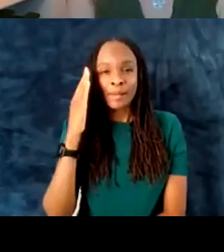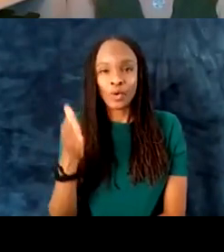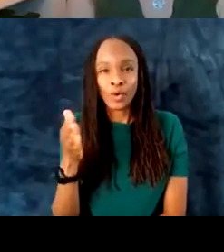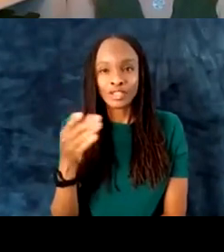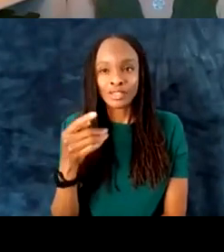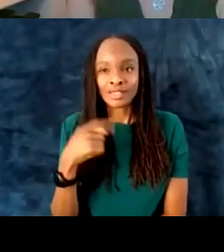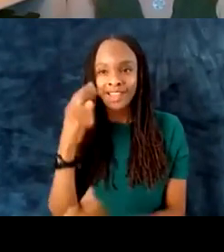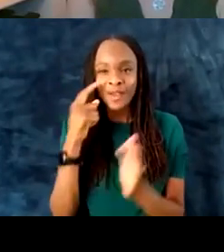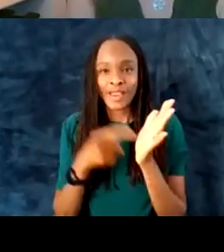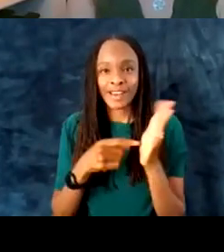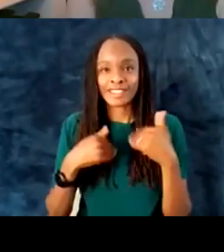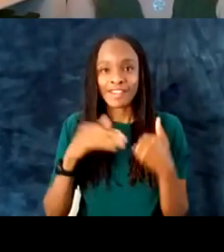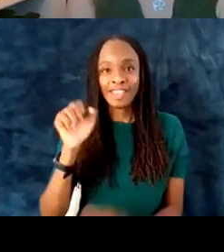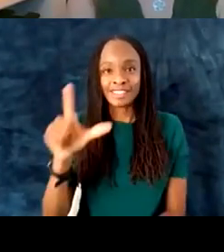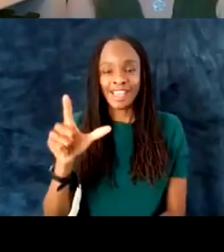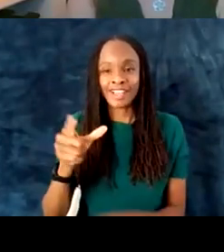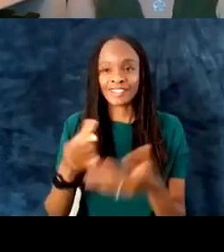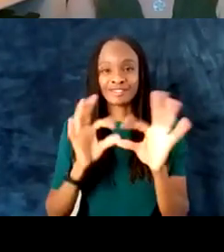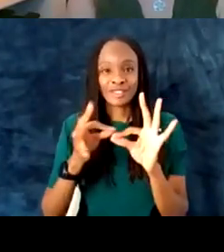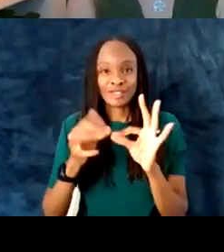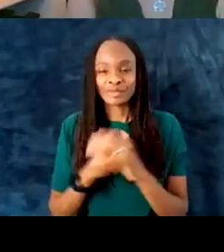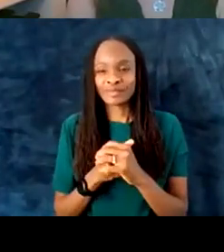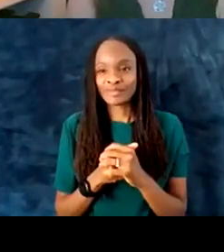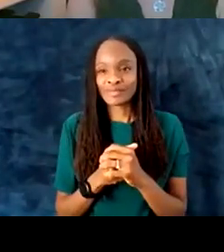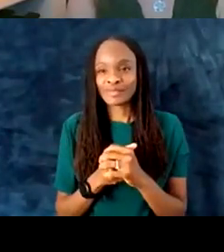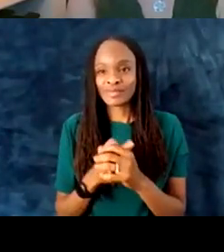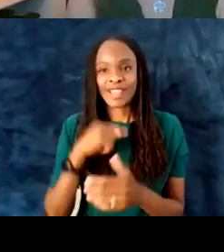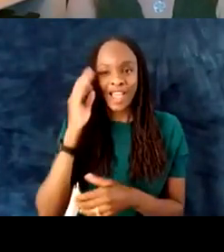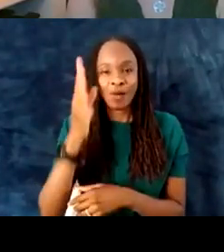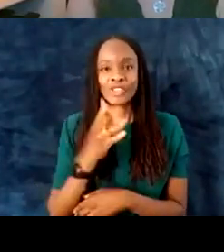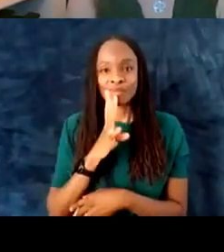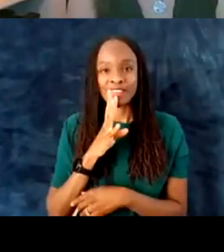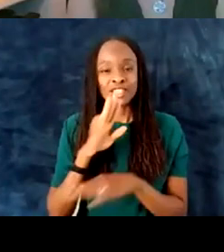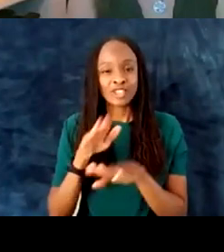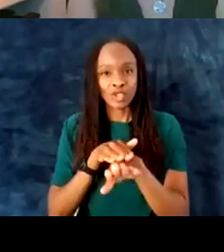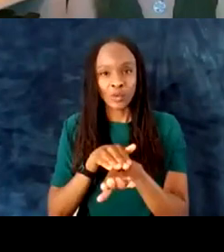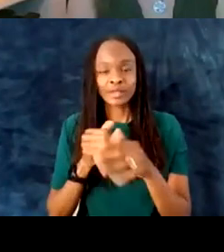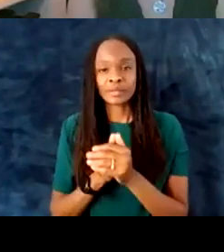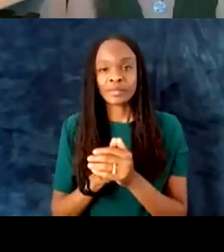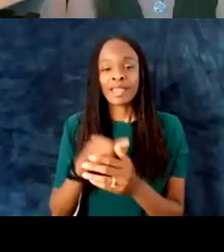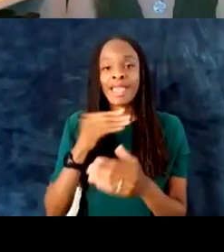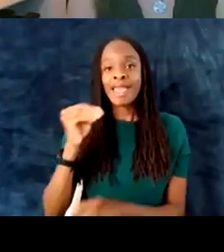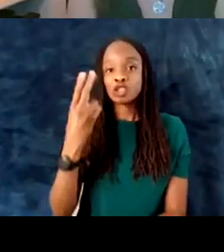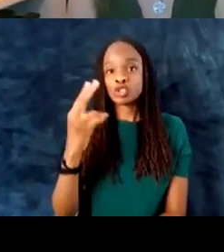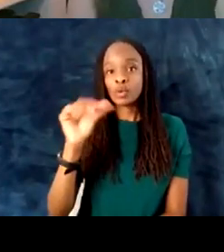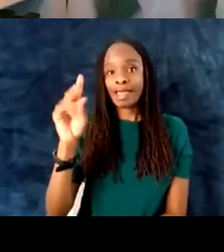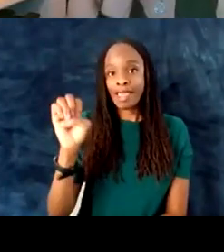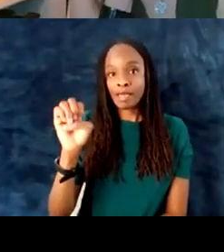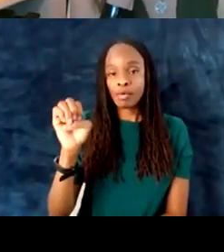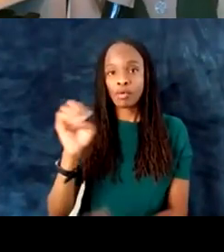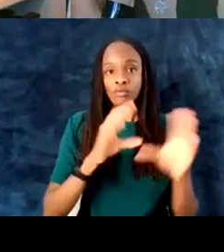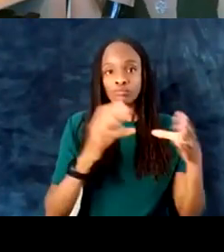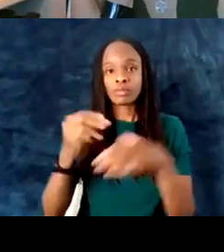I recognize we have ASL translation, so I wanna speak slowly. And cable, two cable entities,